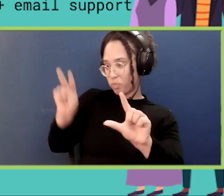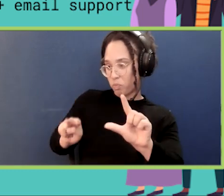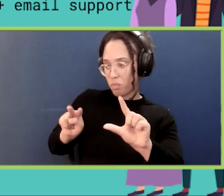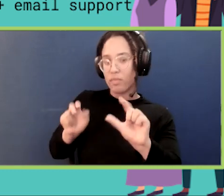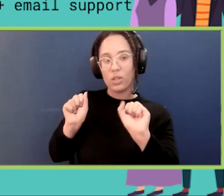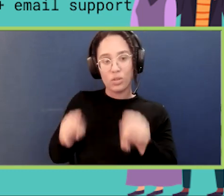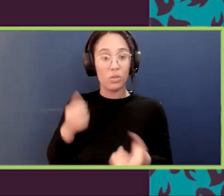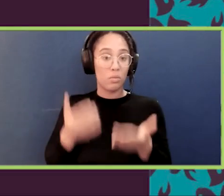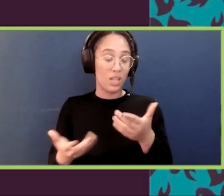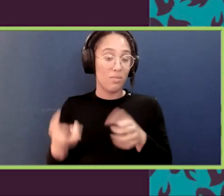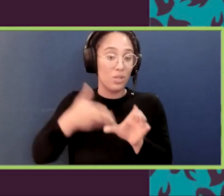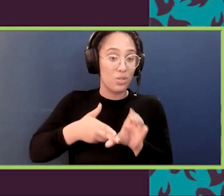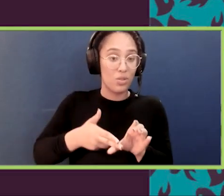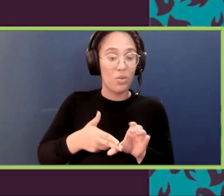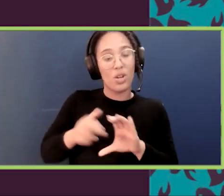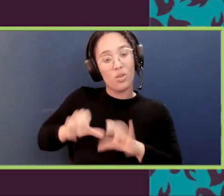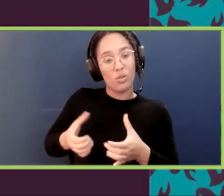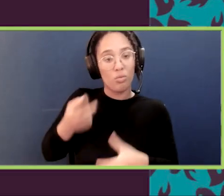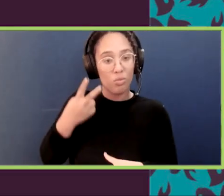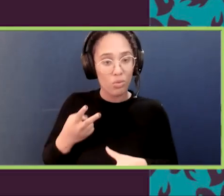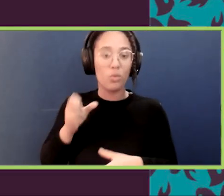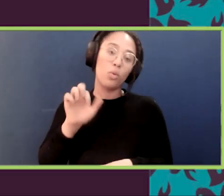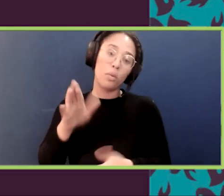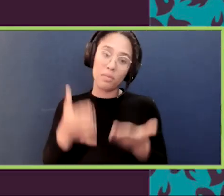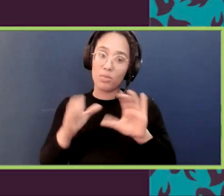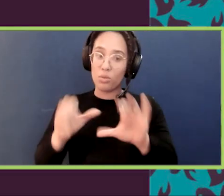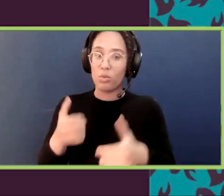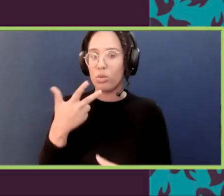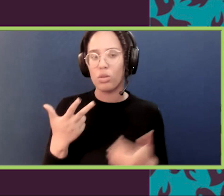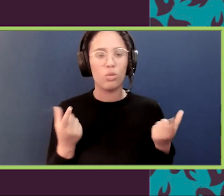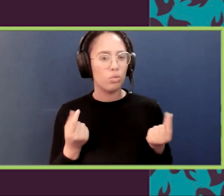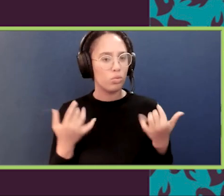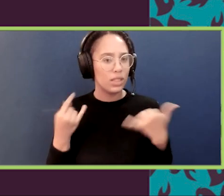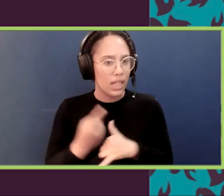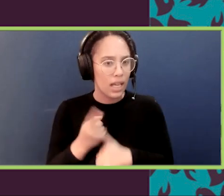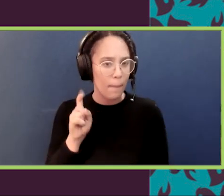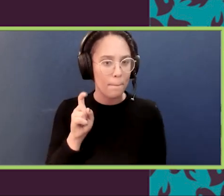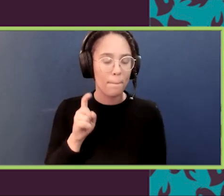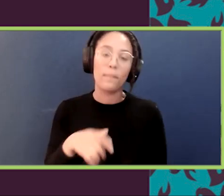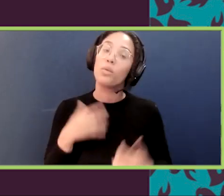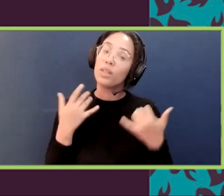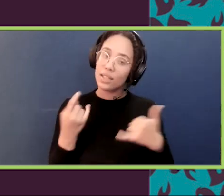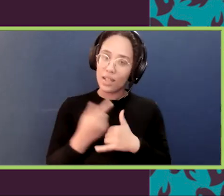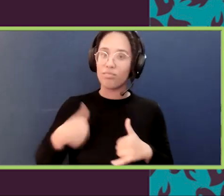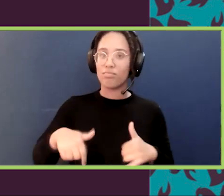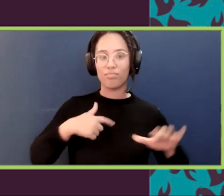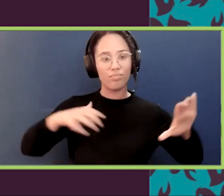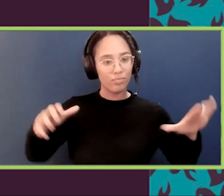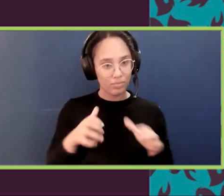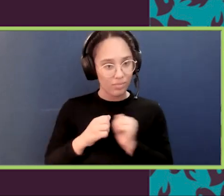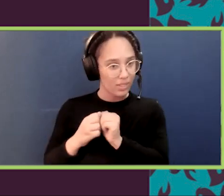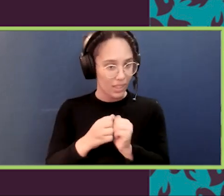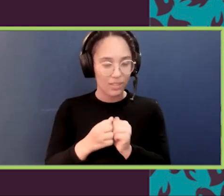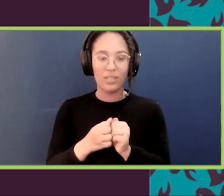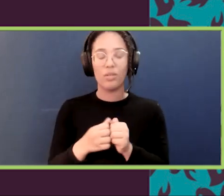3. So what's up today? Today, we're going to hold space together as always. We're going to have a guided panel